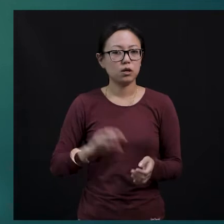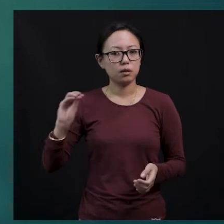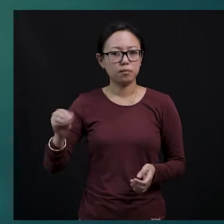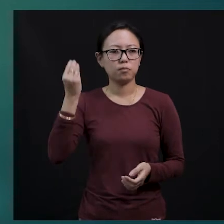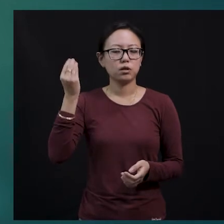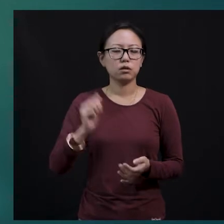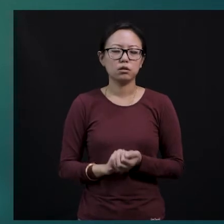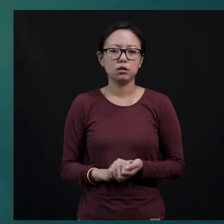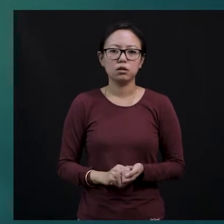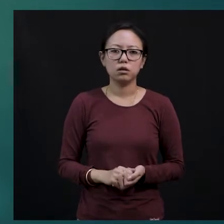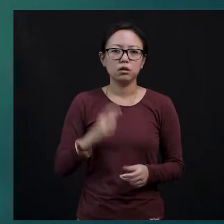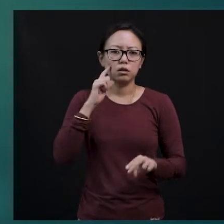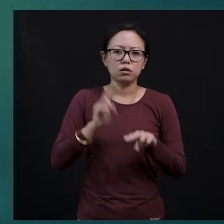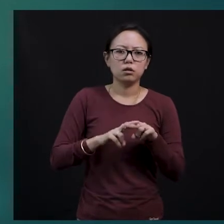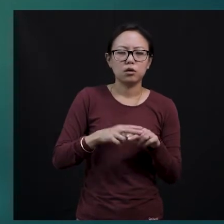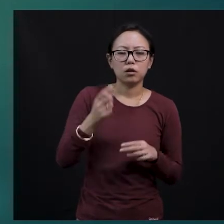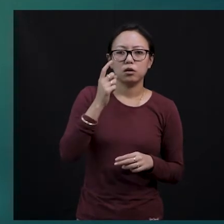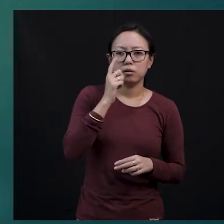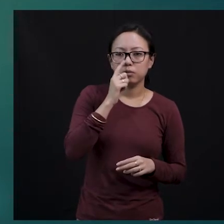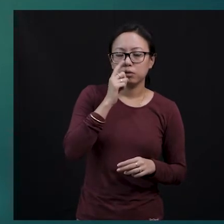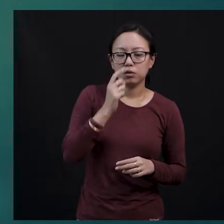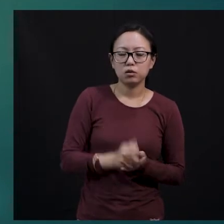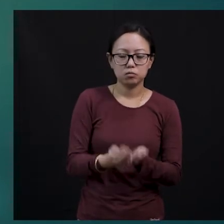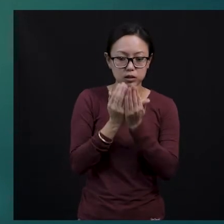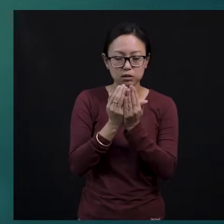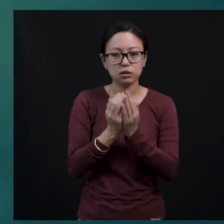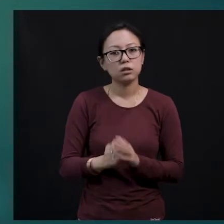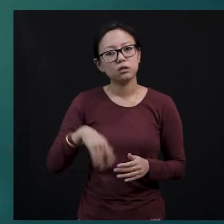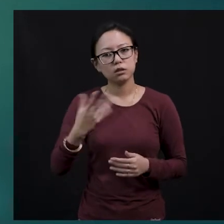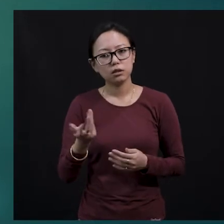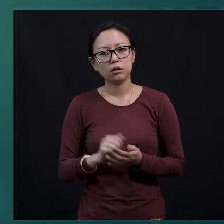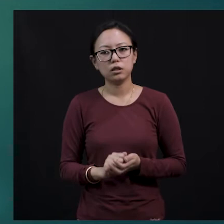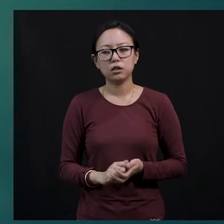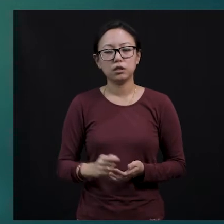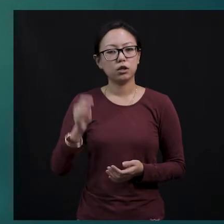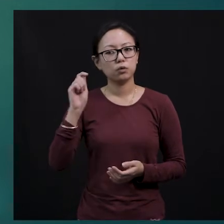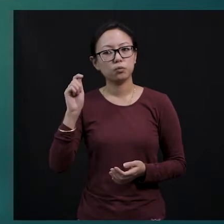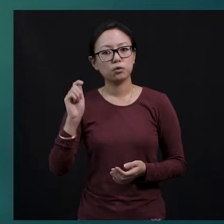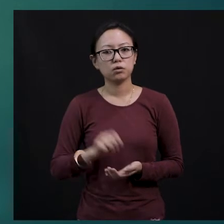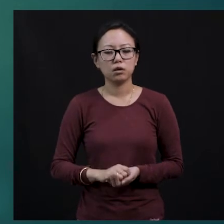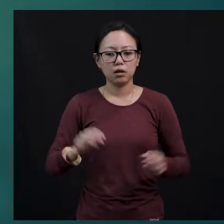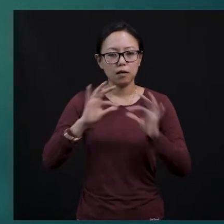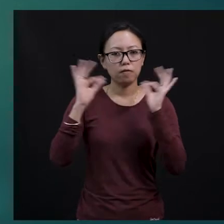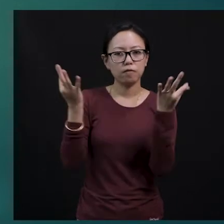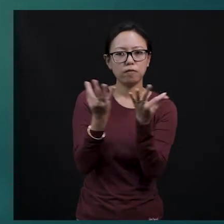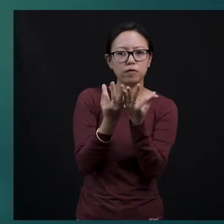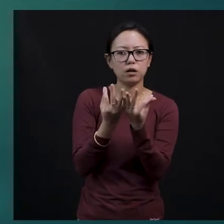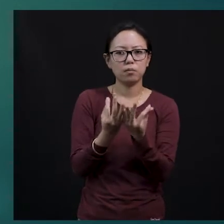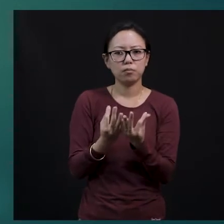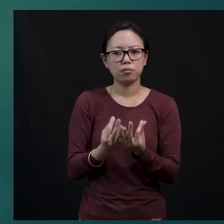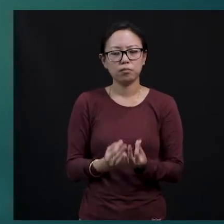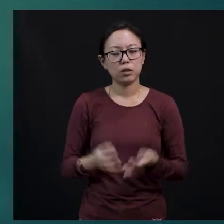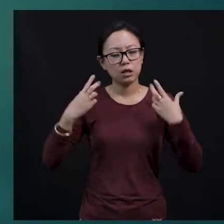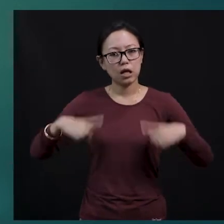to start working and improve their own economic condition as well as their families. After that,